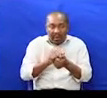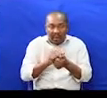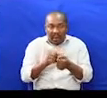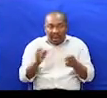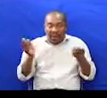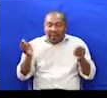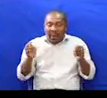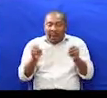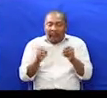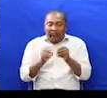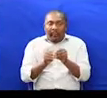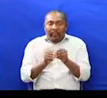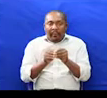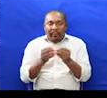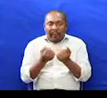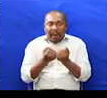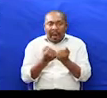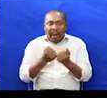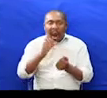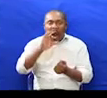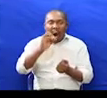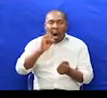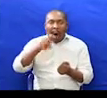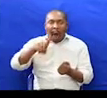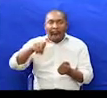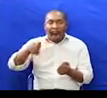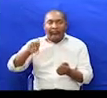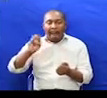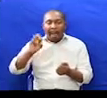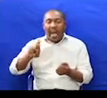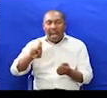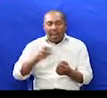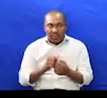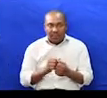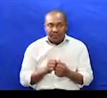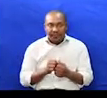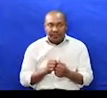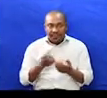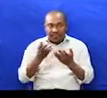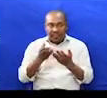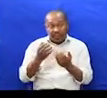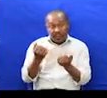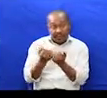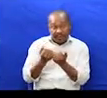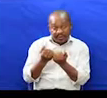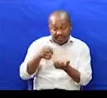together, which is a copper. Copper atom, it made this